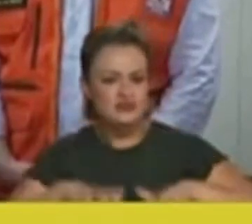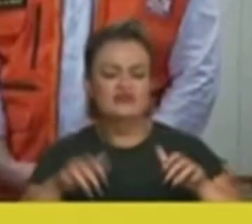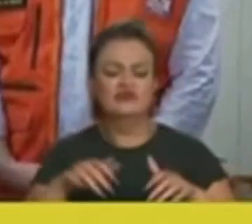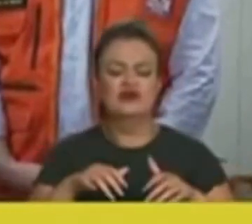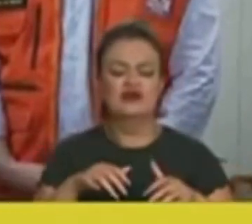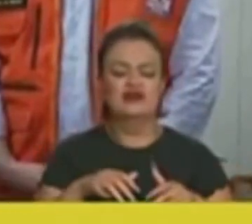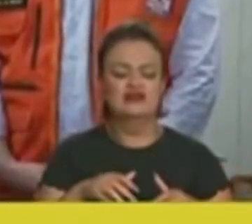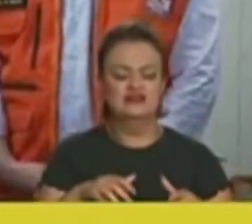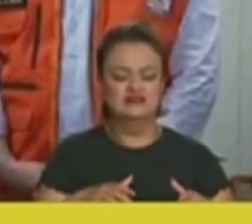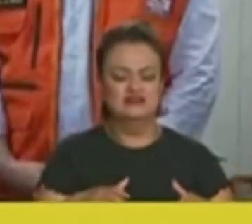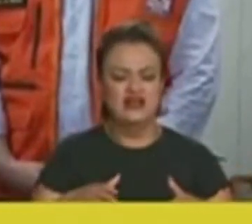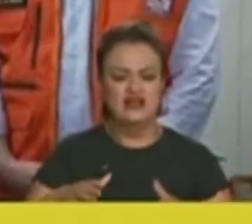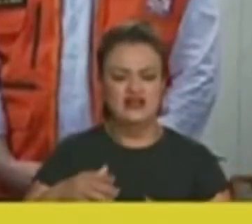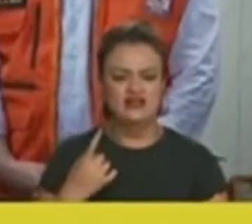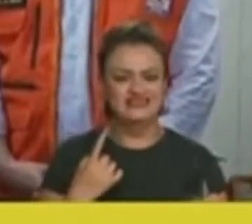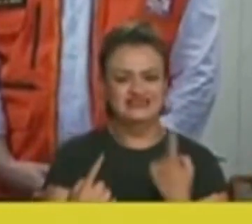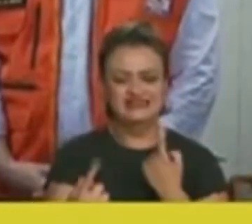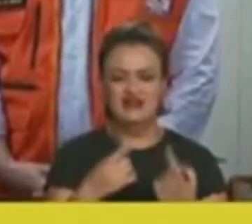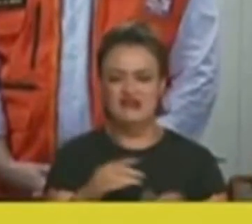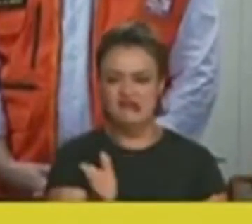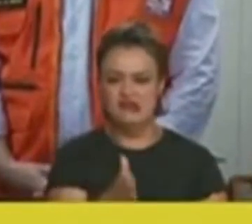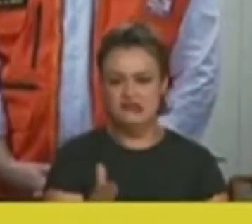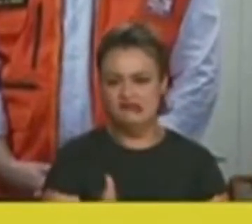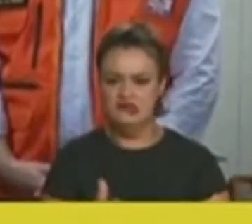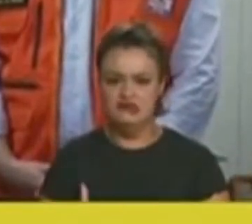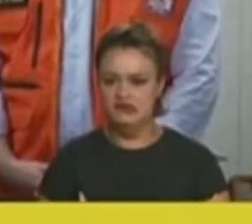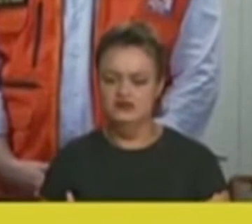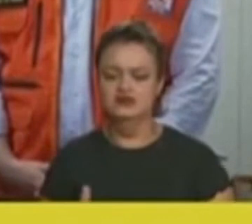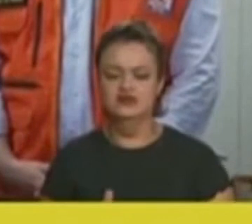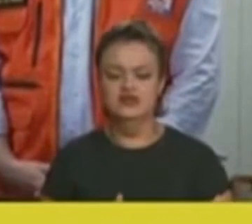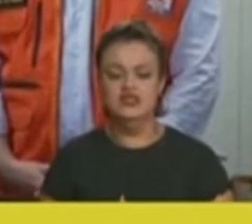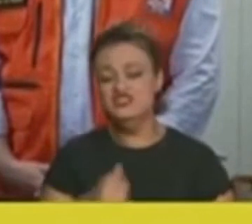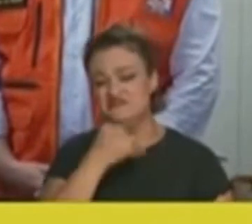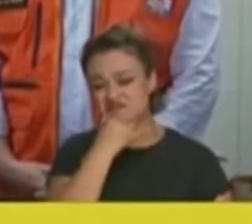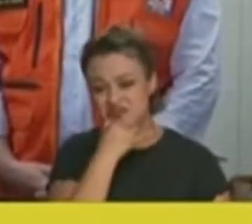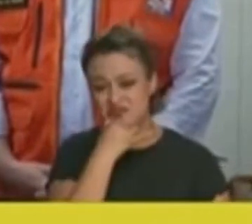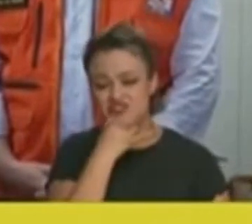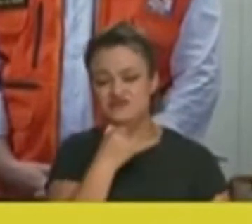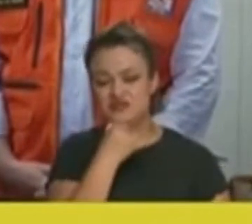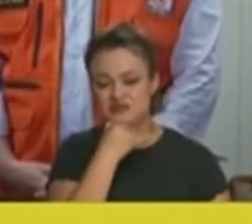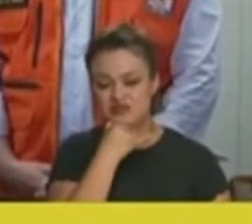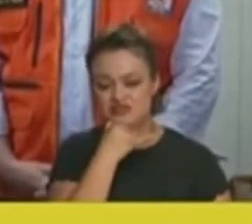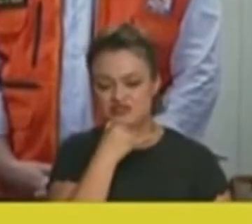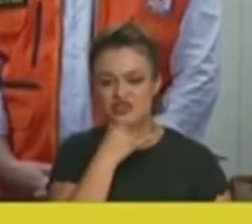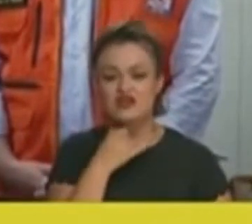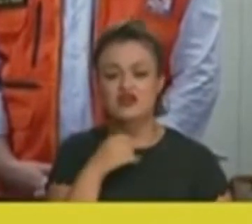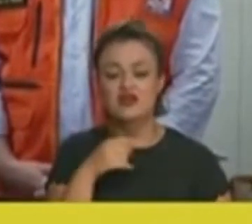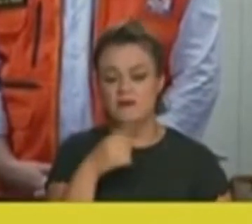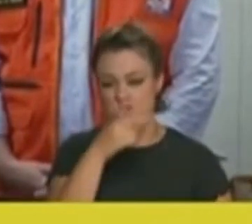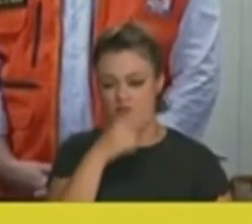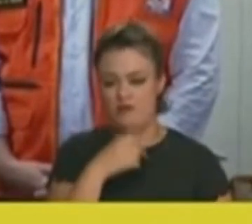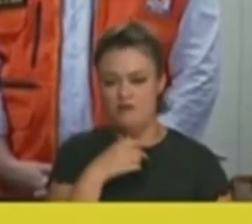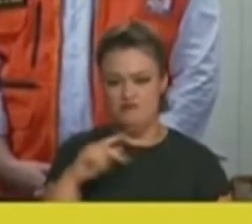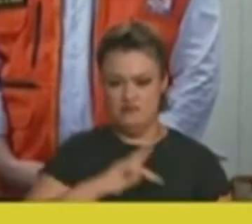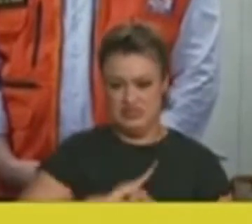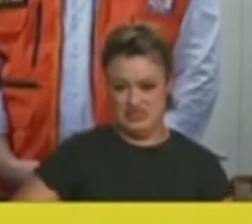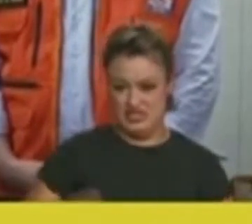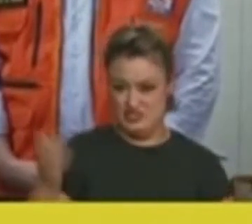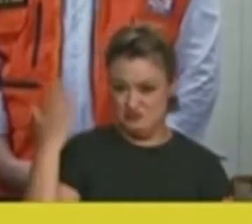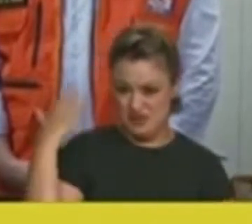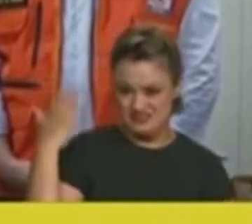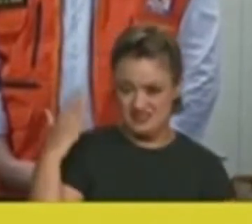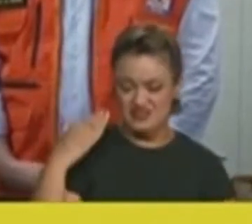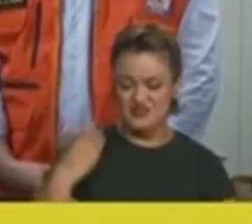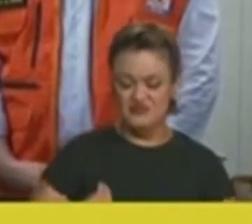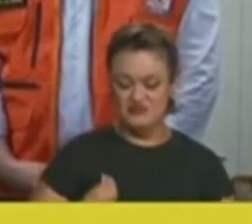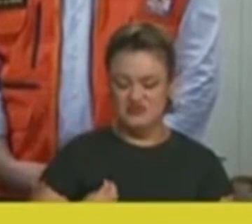genocidal who abandoned power didn't leave any money so we can solve